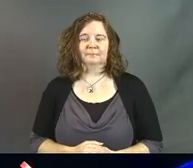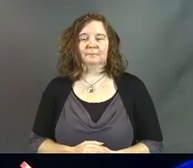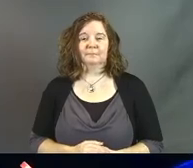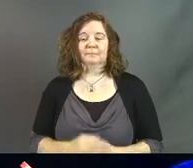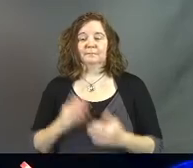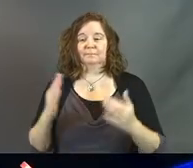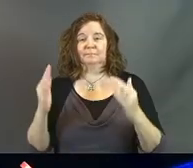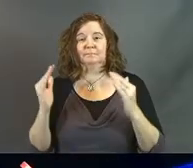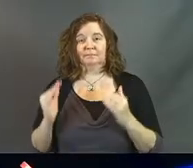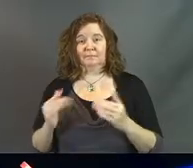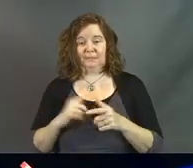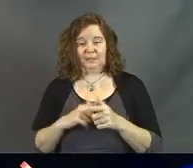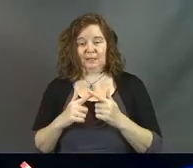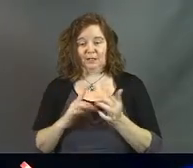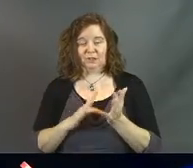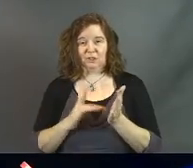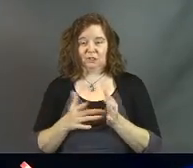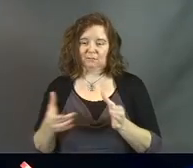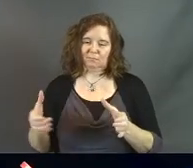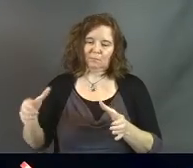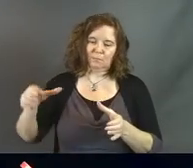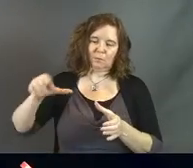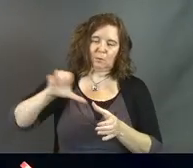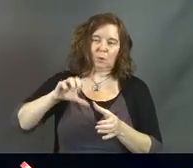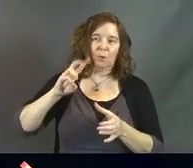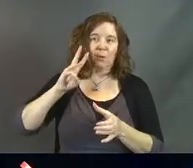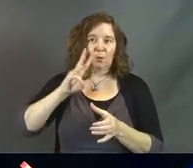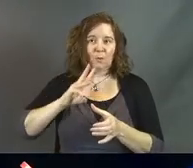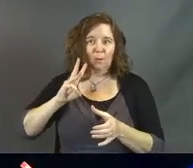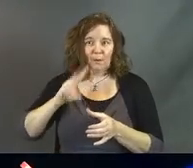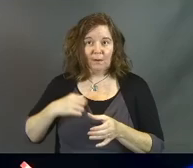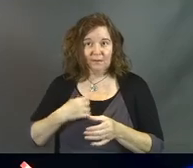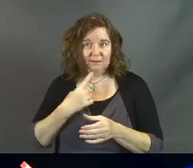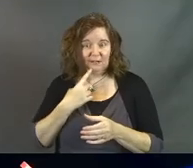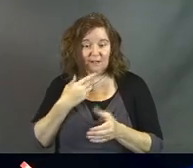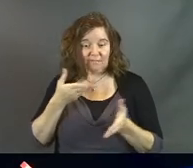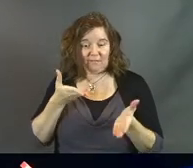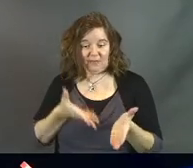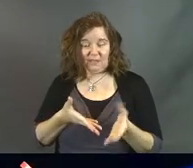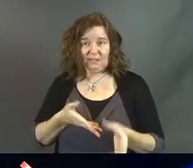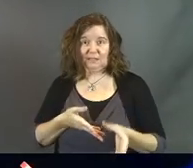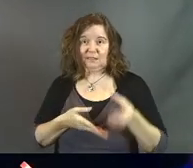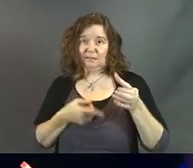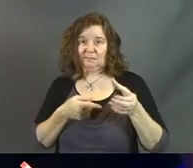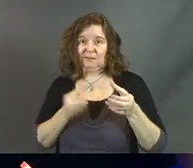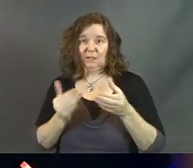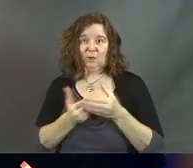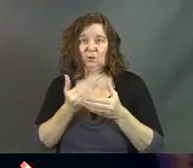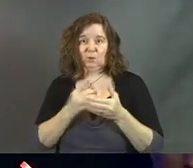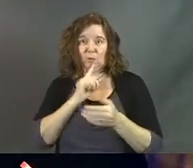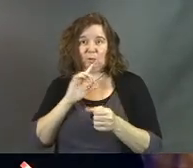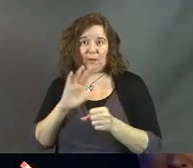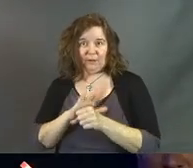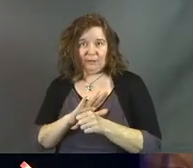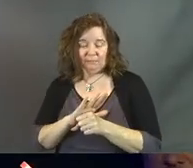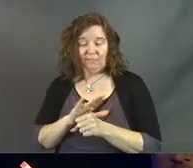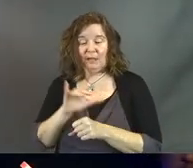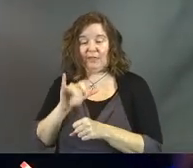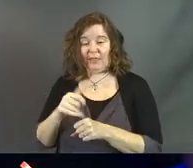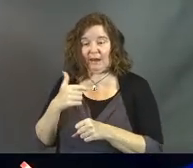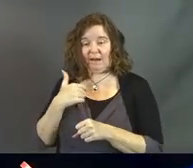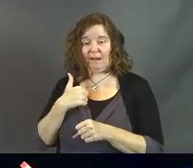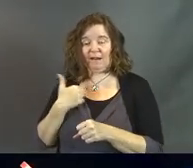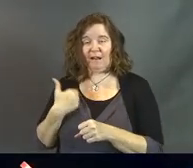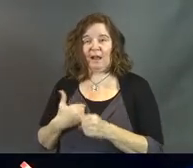And Jesus poured the glass of wine and he said, "This is the new covenant, that which